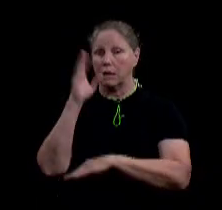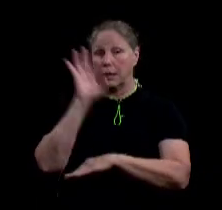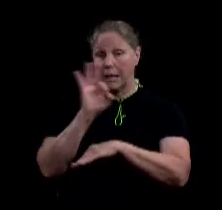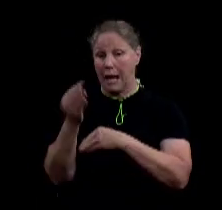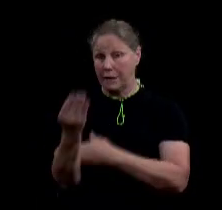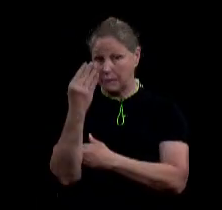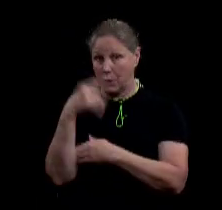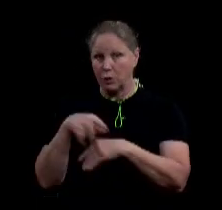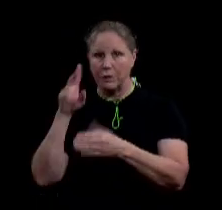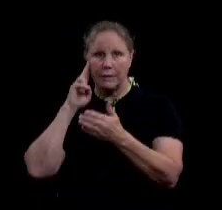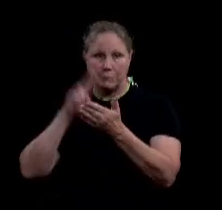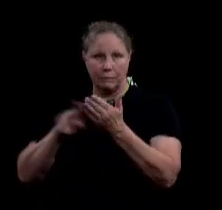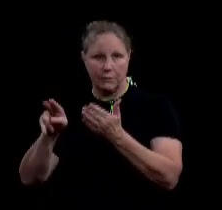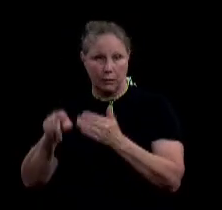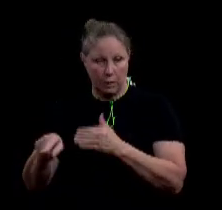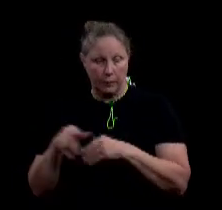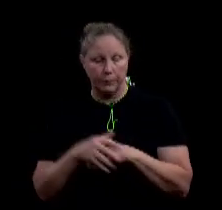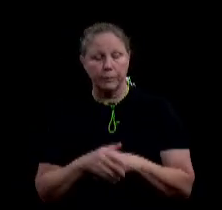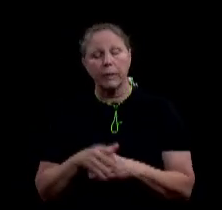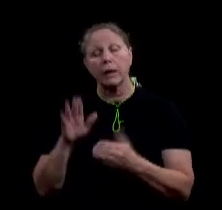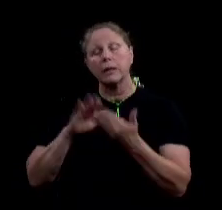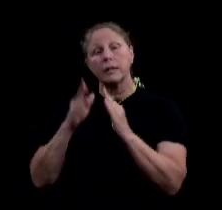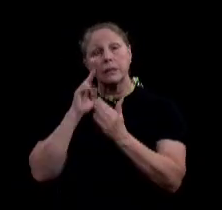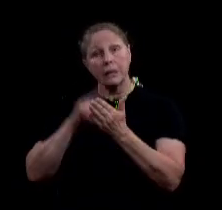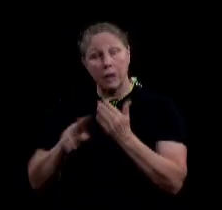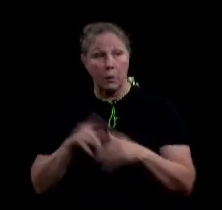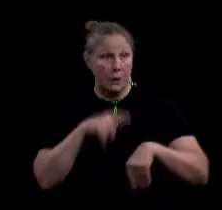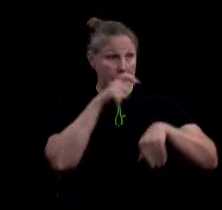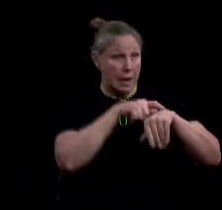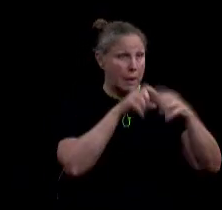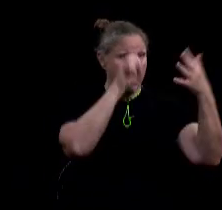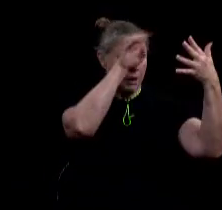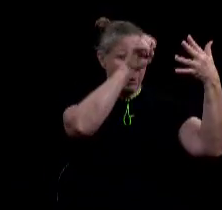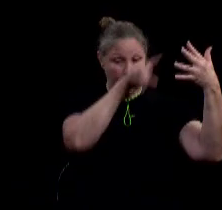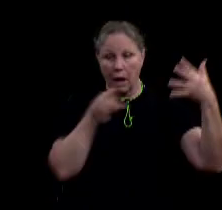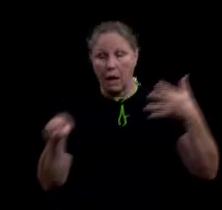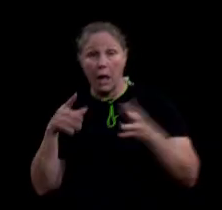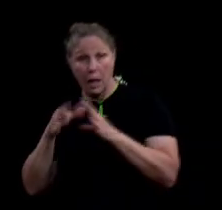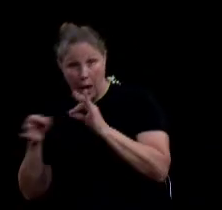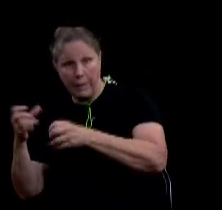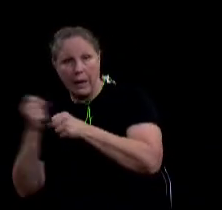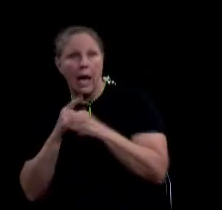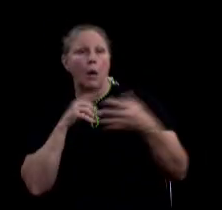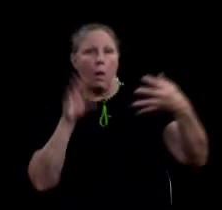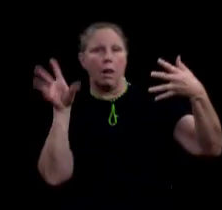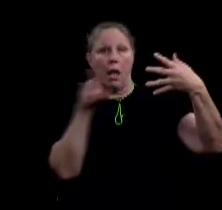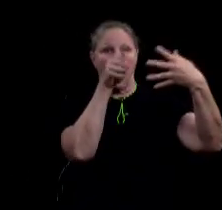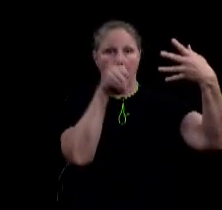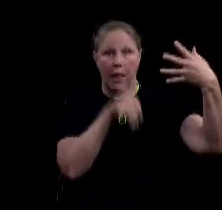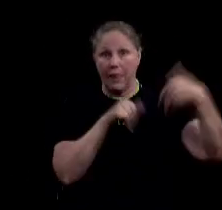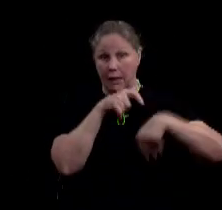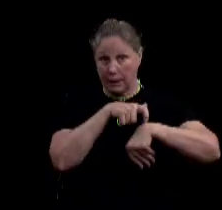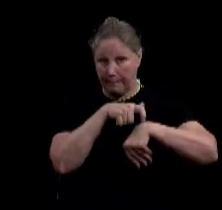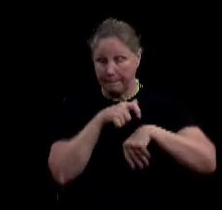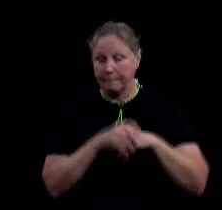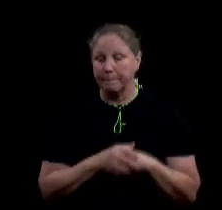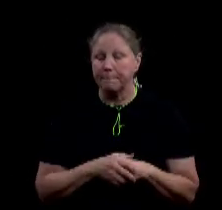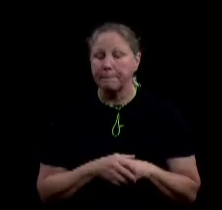read into the record any comments submitted for items on the agenda at the appropriate time. Now please join us for the Pledge of